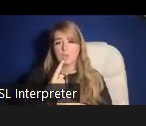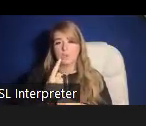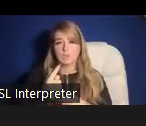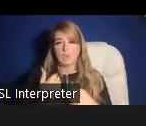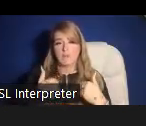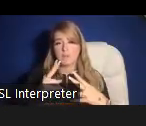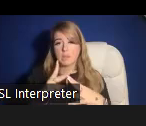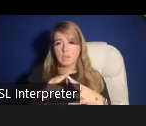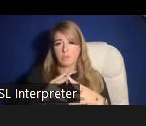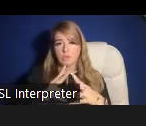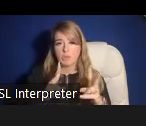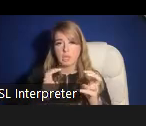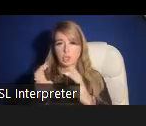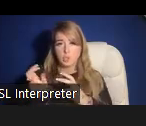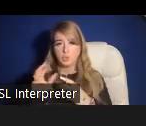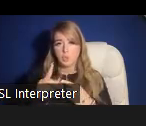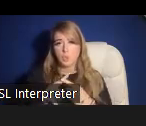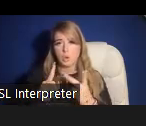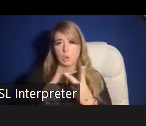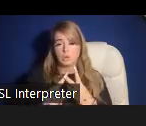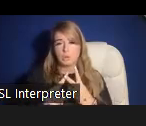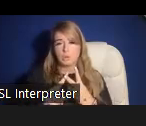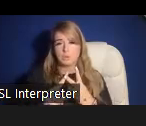either issues or